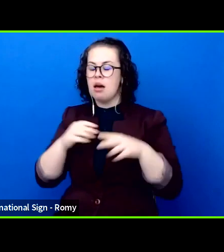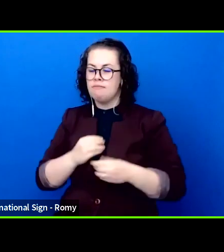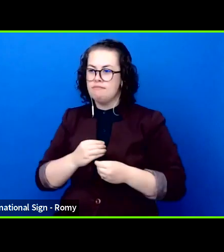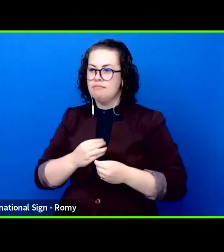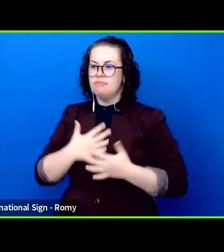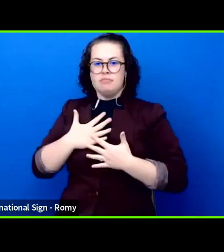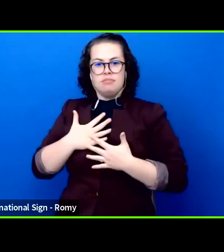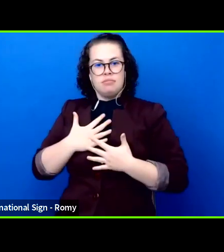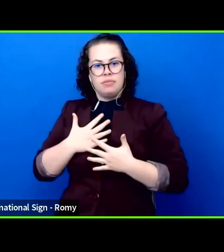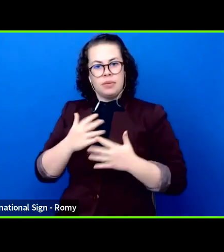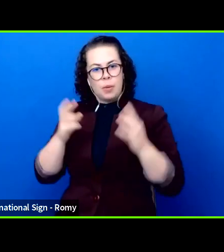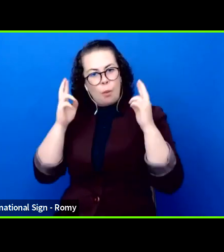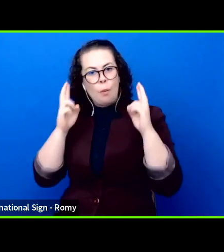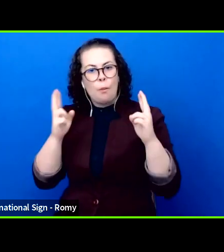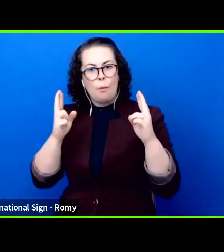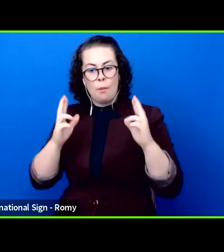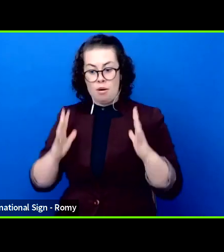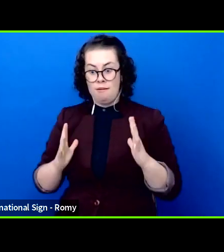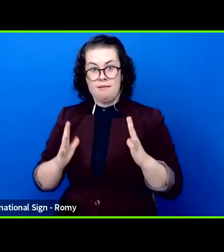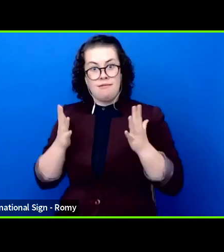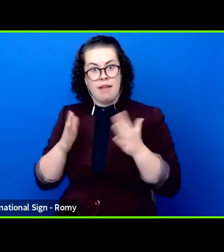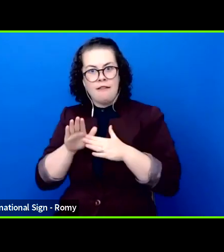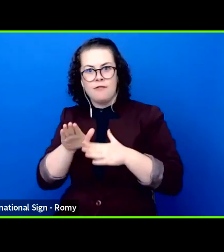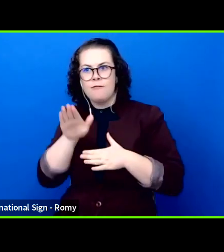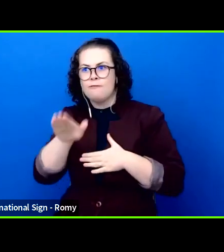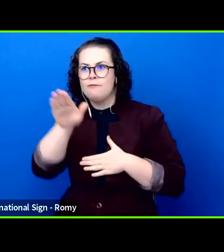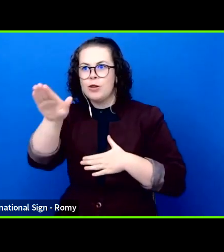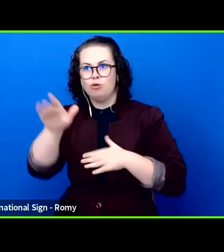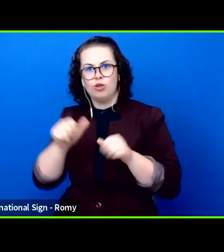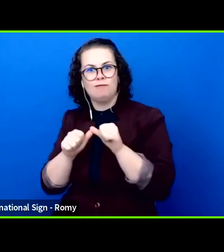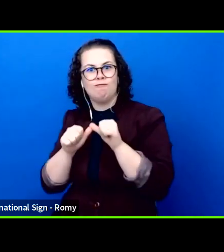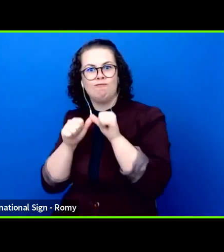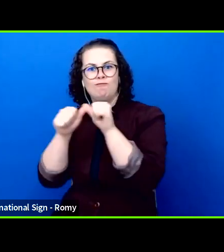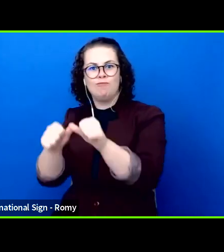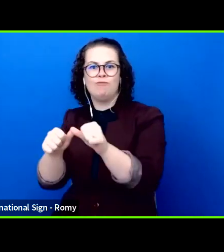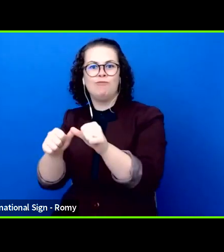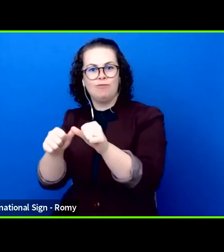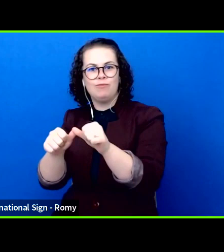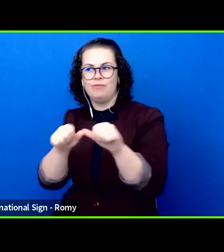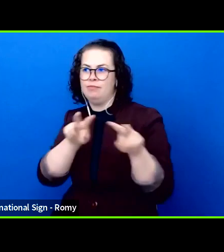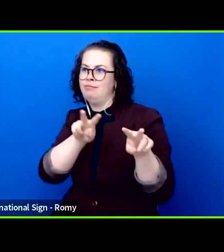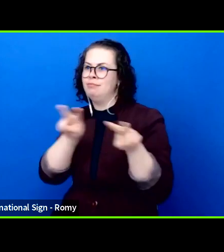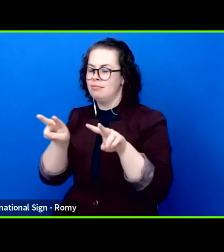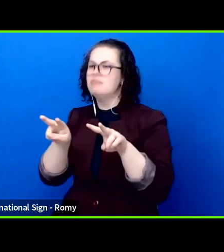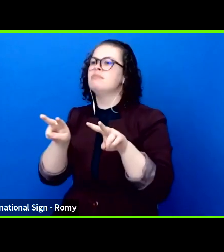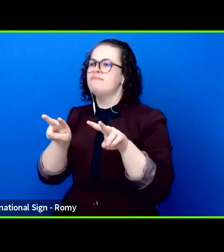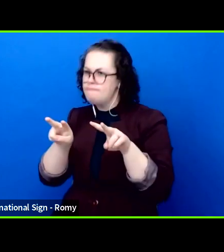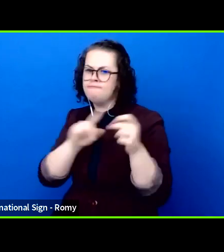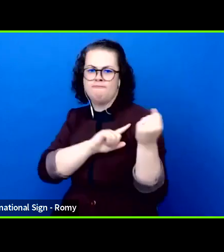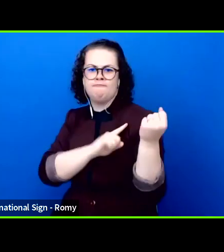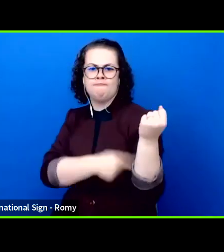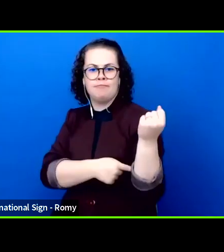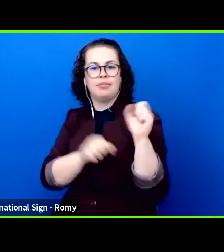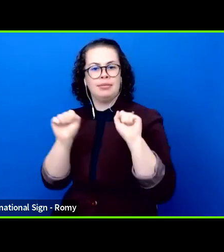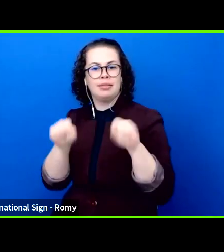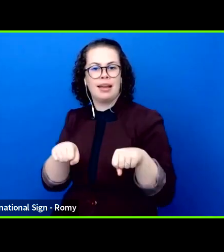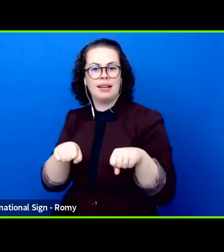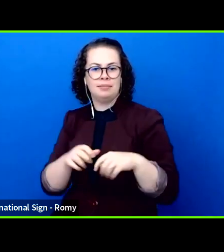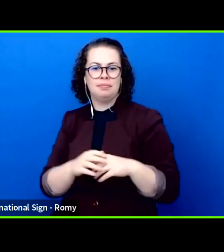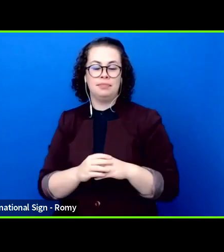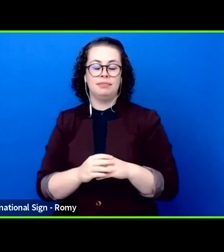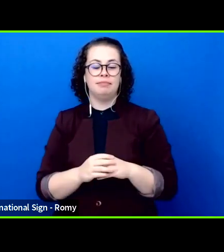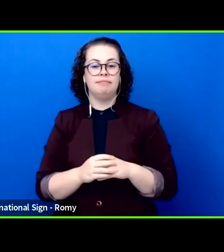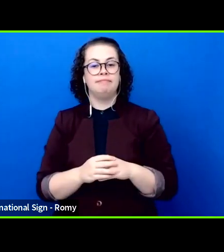life and are not just determined by them. The pandemic has shown how fragile